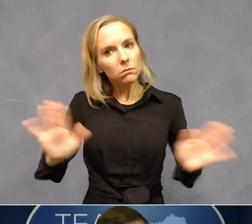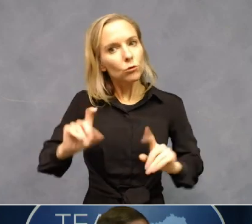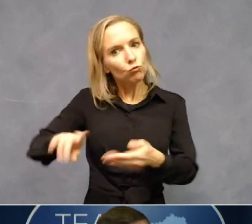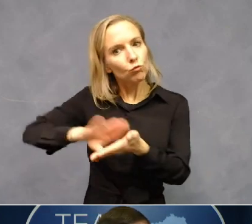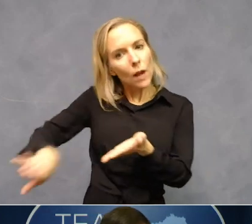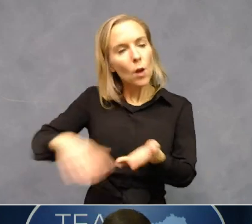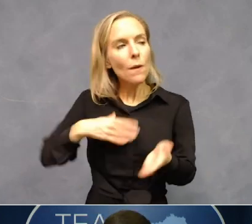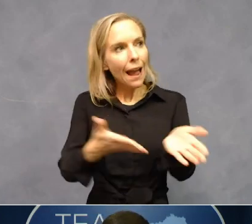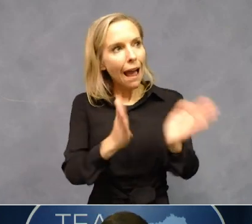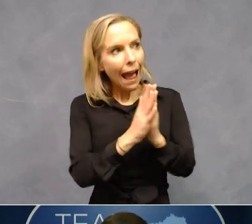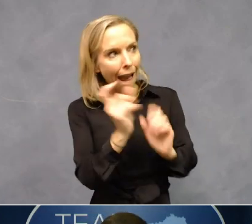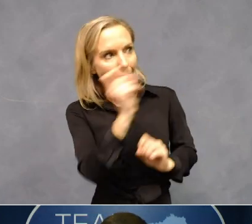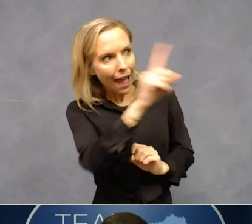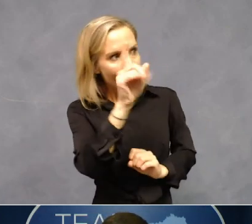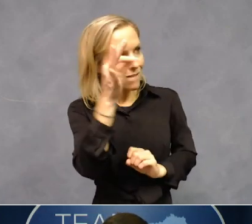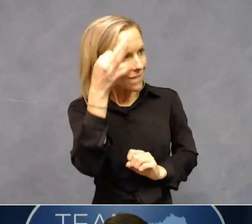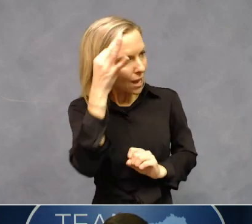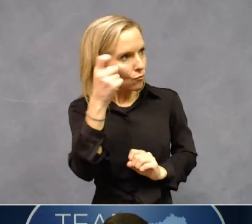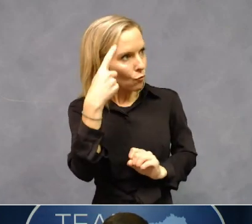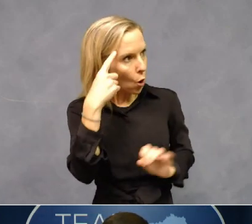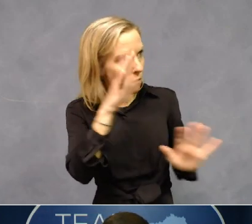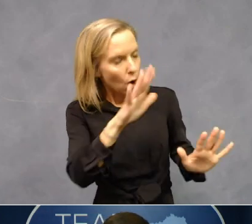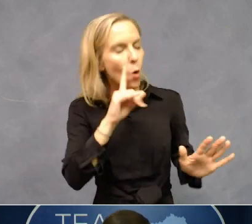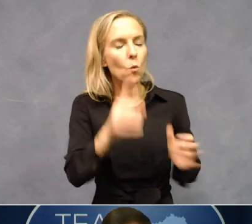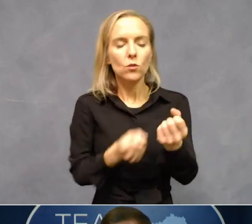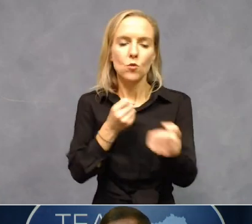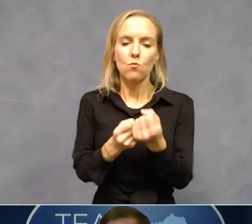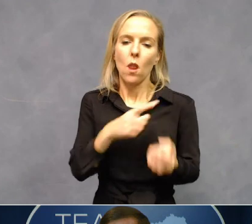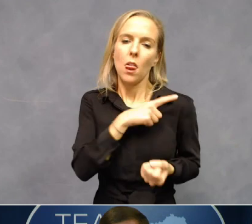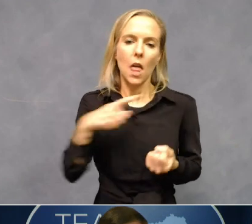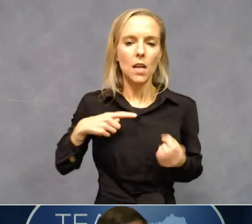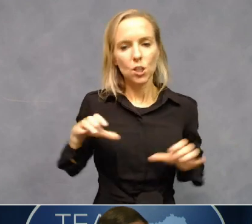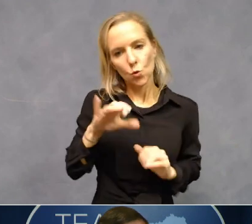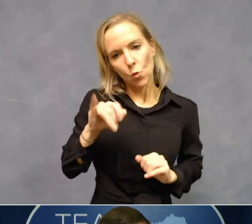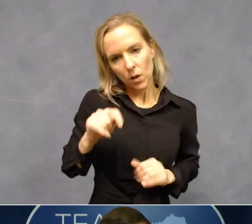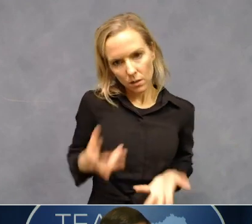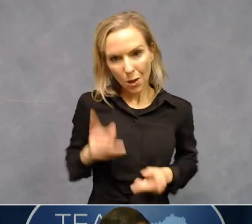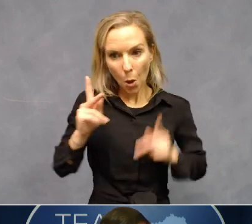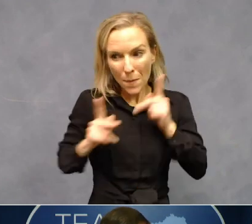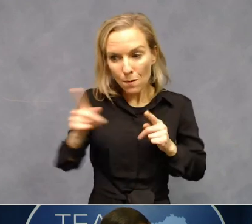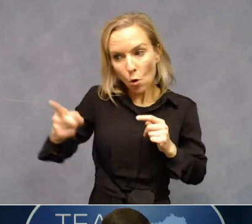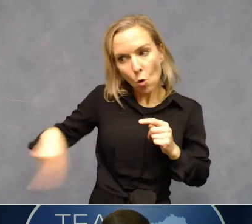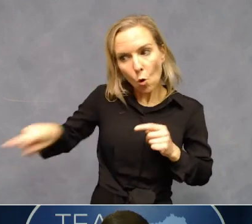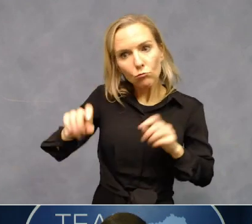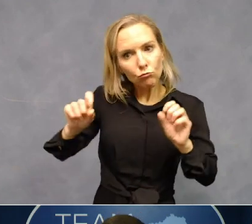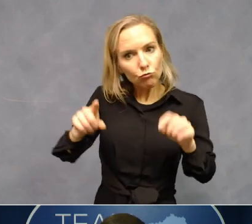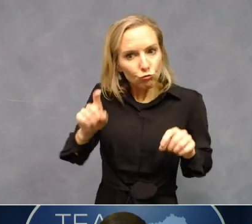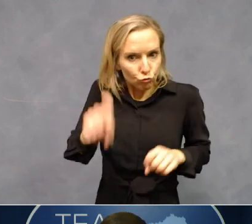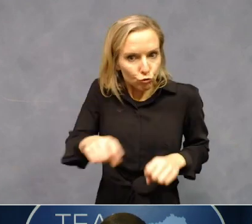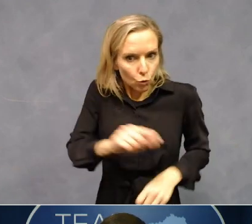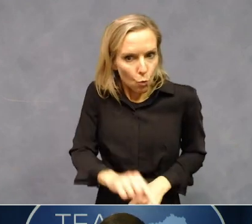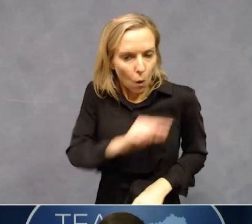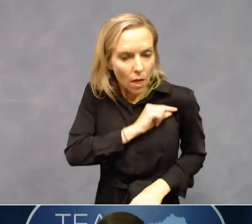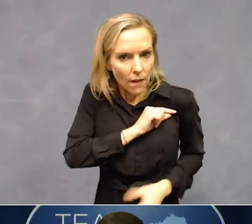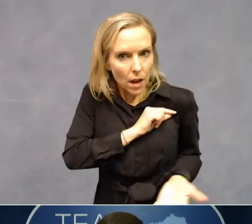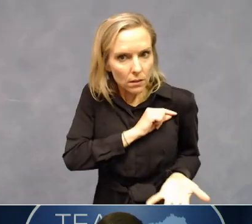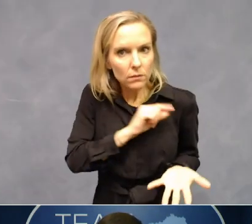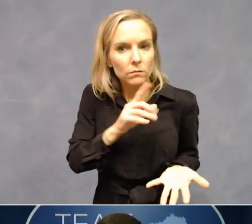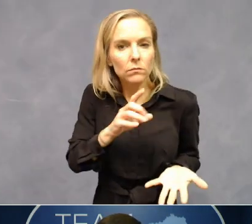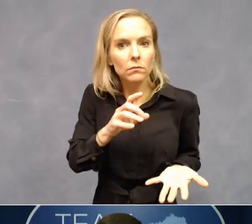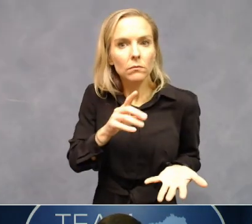they won't do it, we'll support the legislature doing it. I think those people should have been able to qualify. And when we talked about it, they